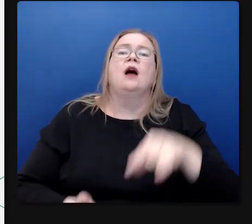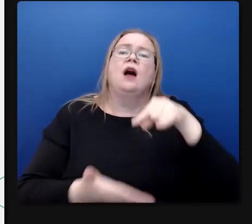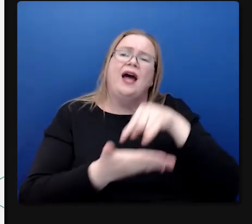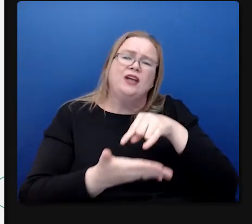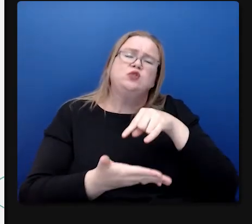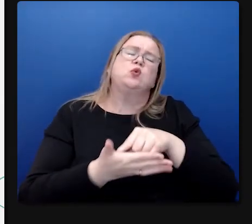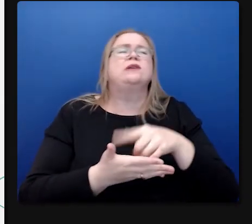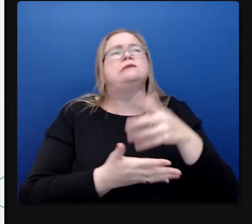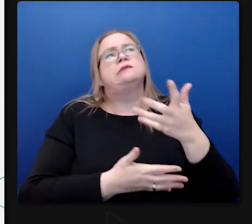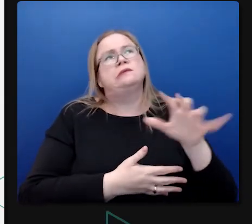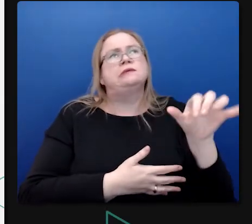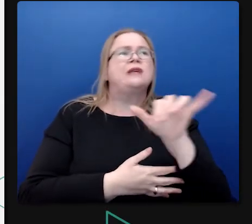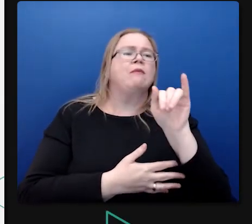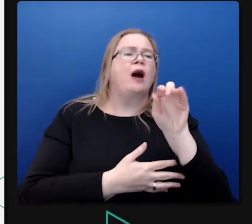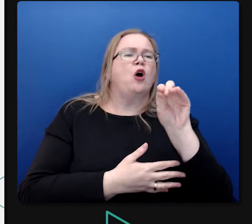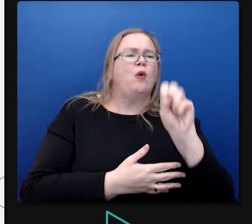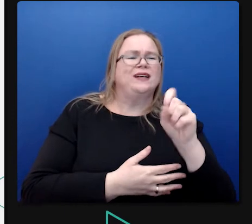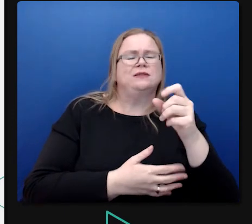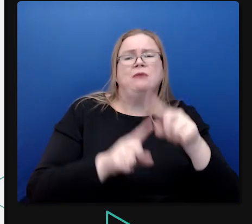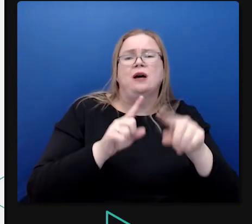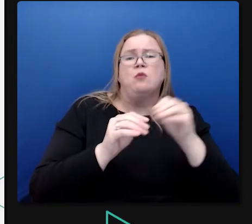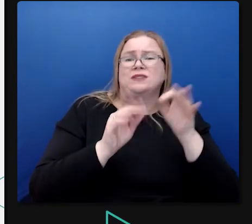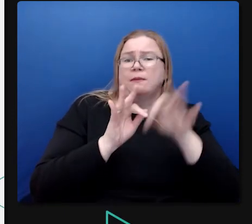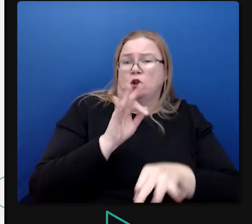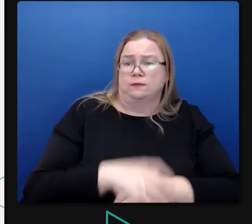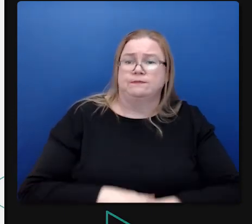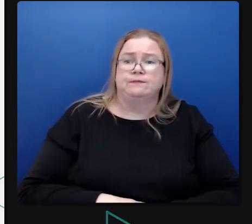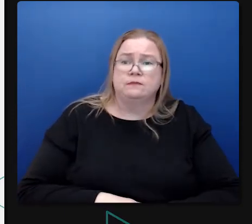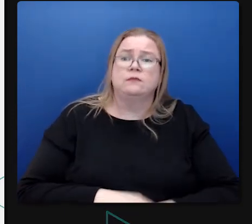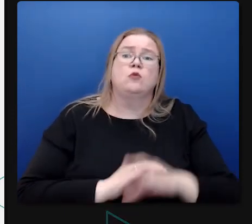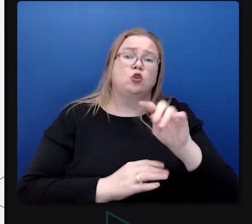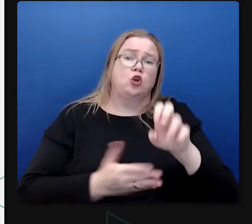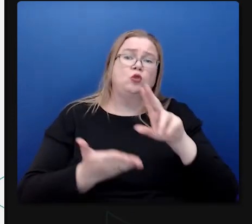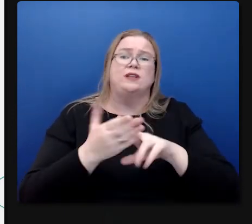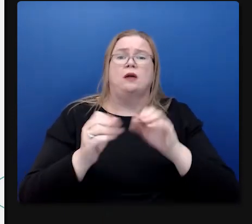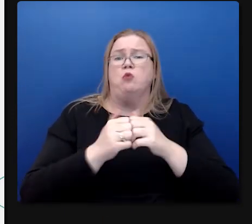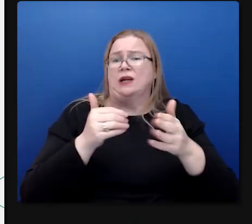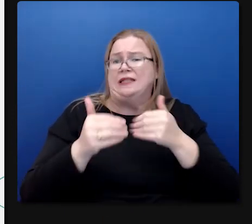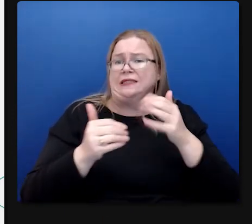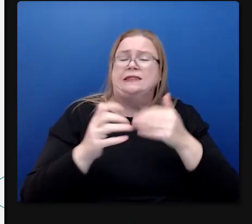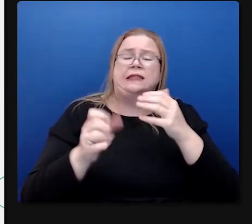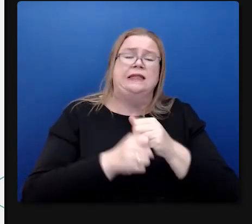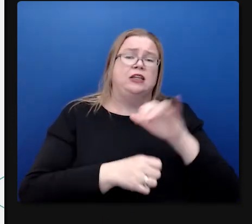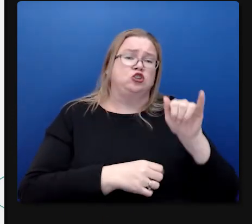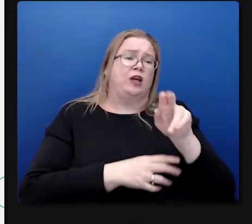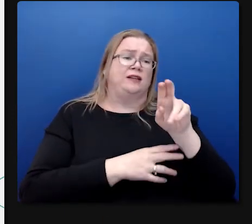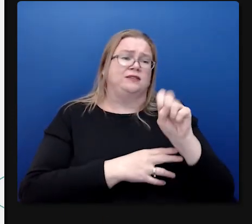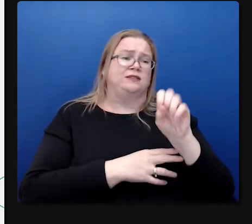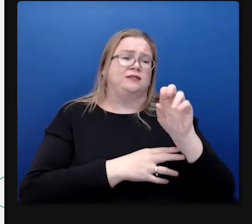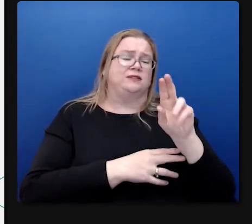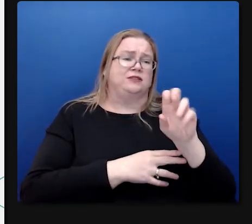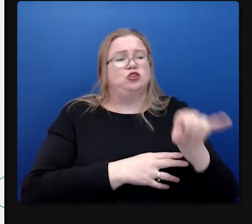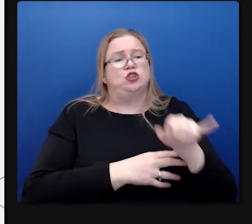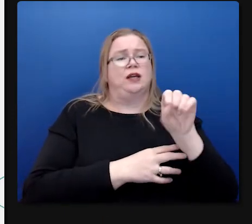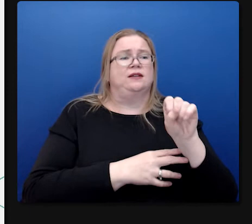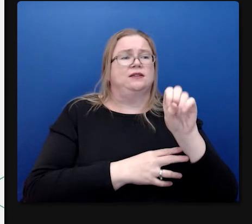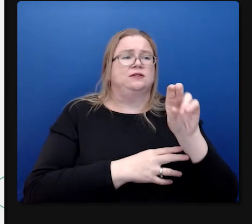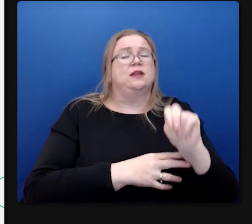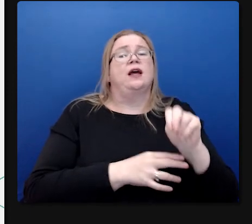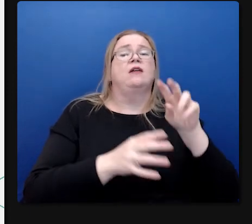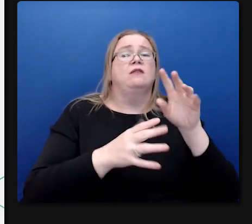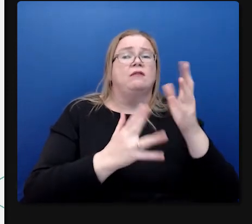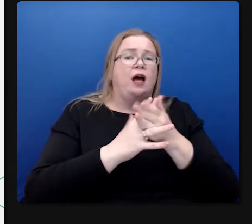Android is going to be basically the same as iOS, just a little bit simpler. Code signing is easier. You get a JSON file at the end of your process that you